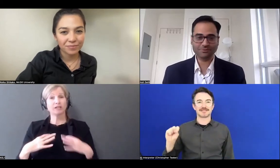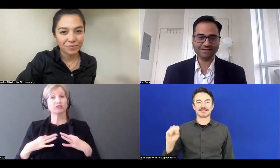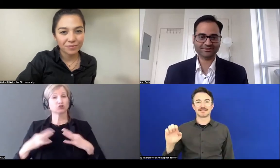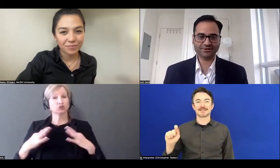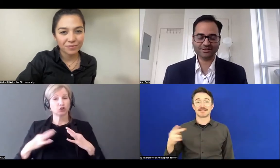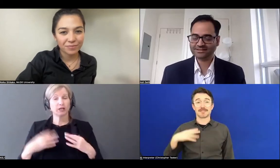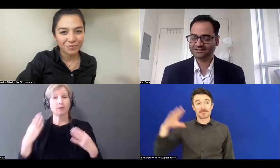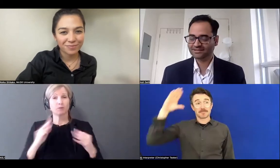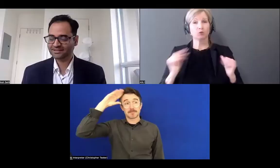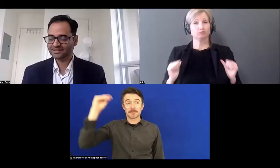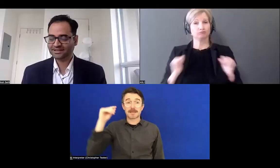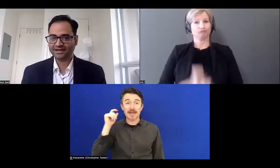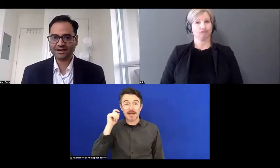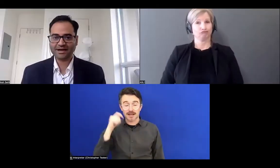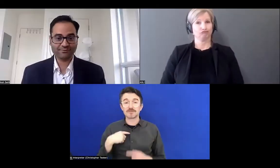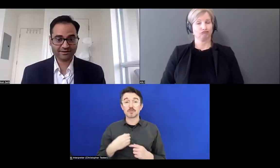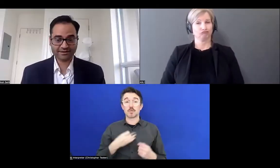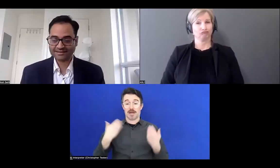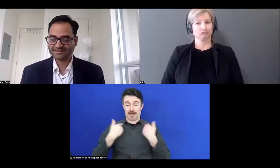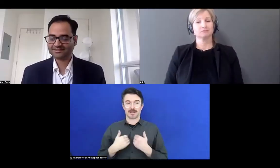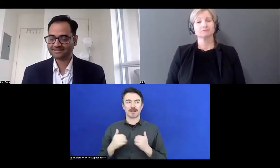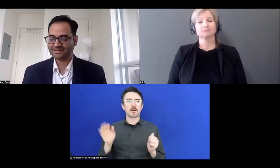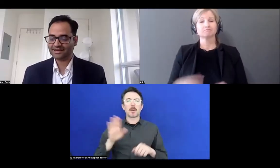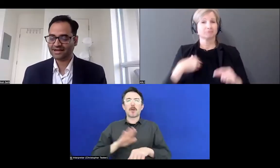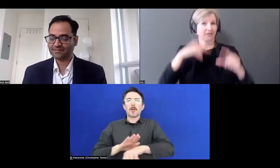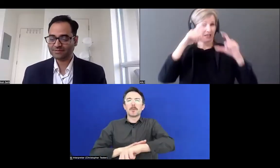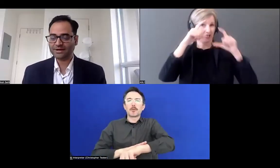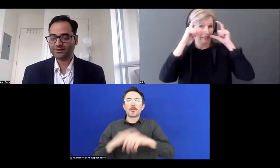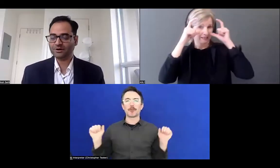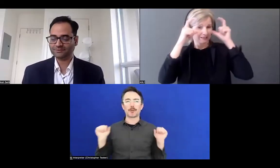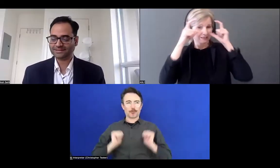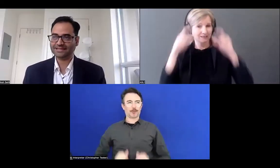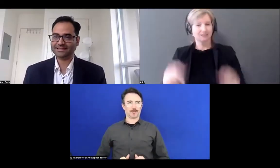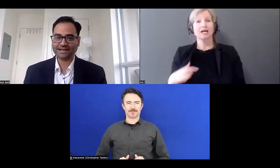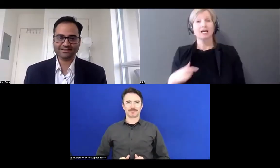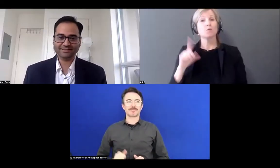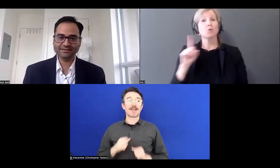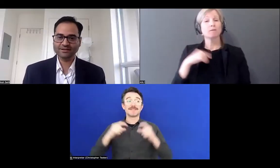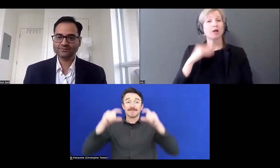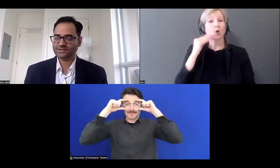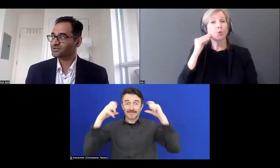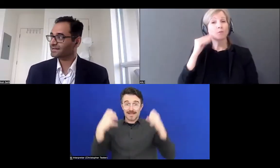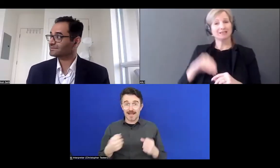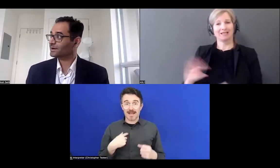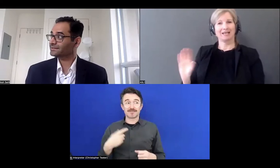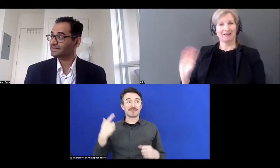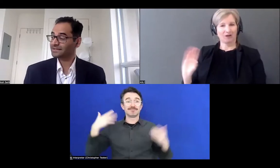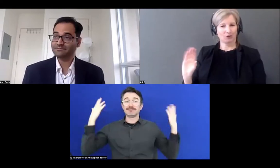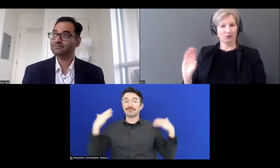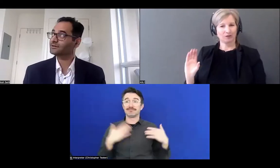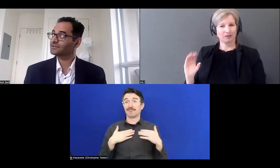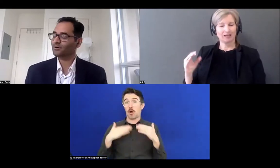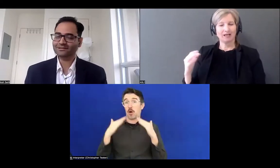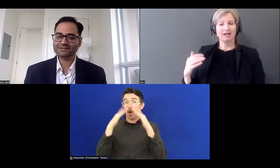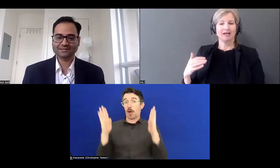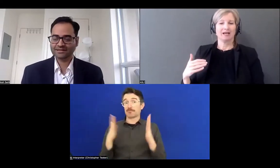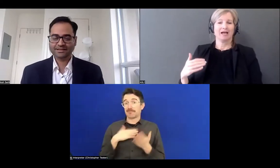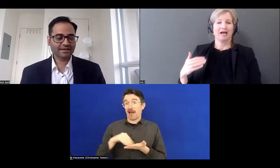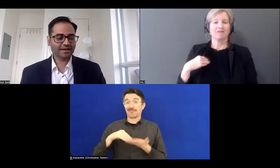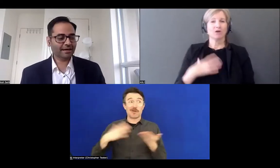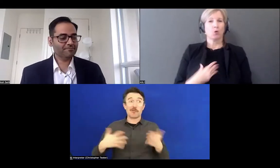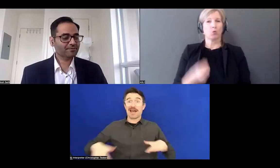blue blazer on it. I wear glasses, and I'm in my home office in Calgary, which has a white theme on the